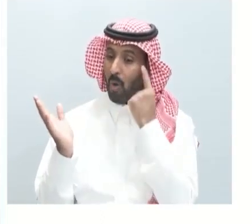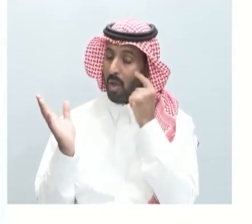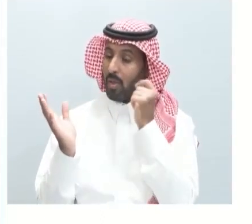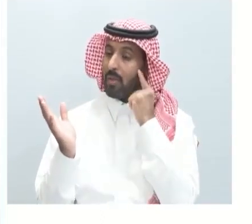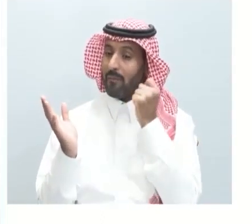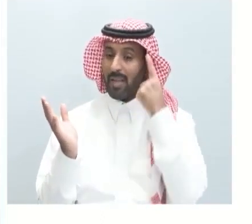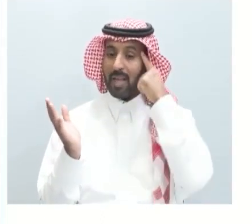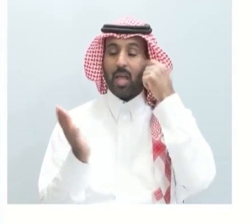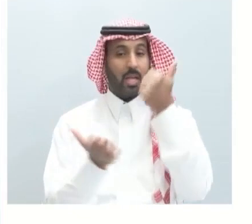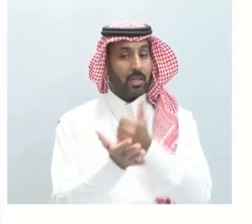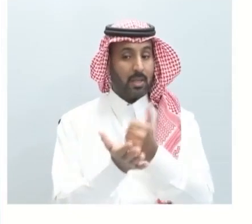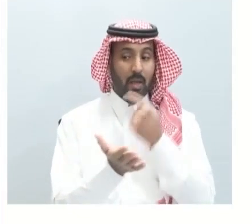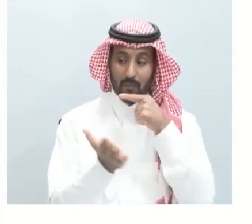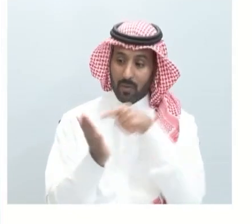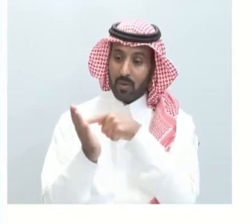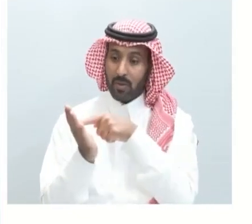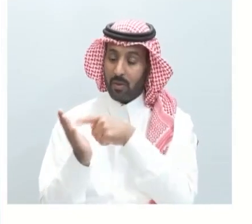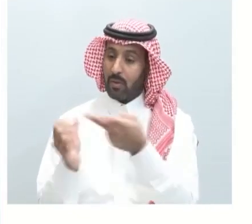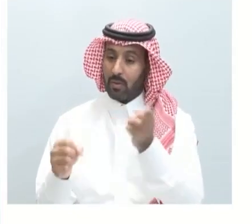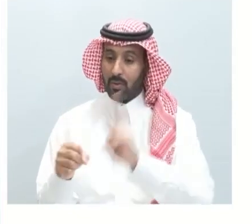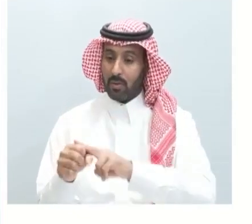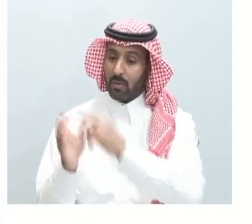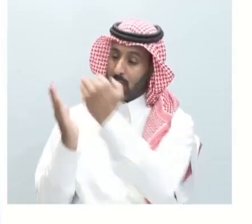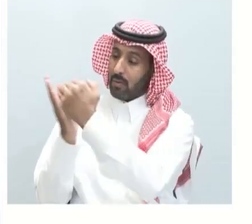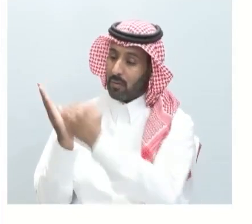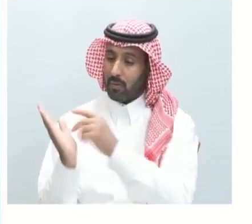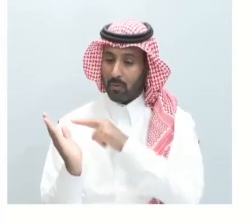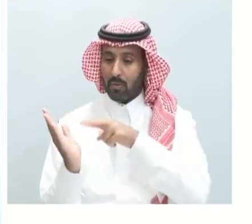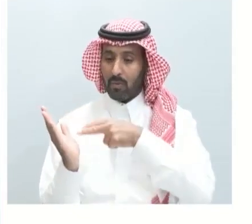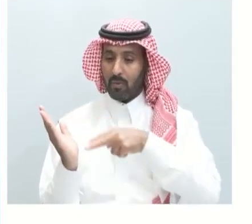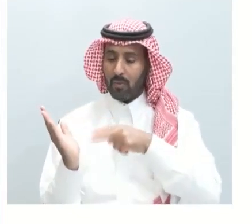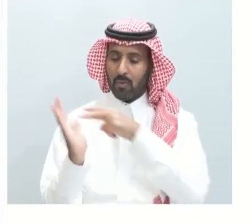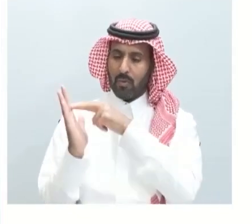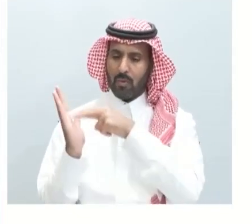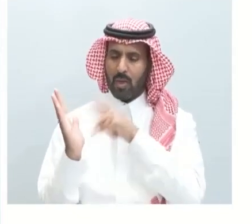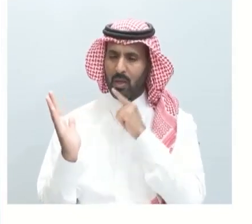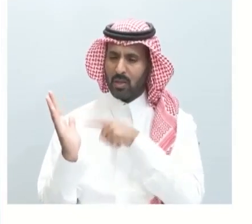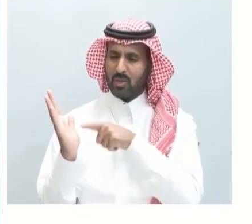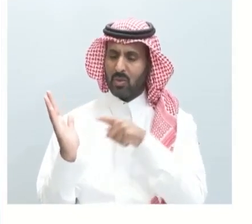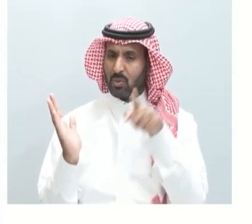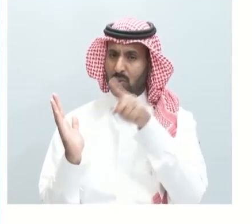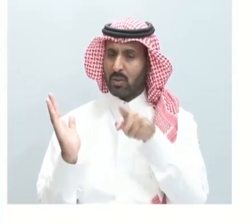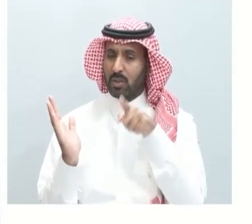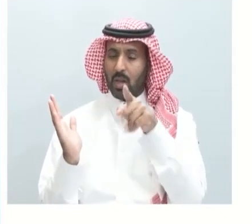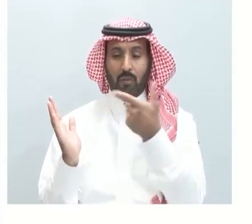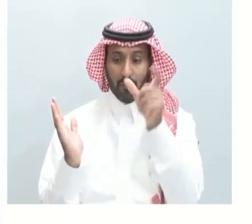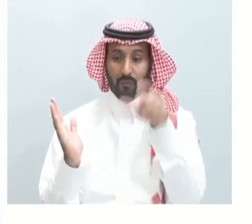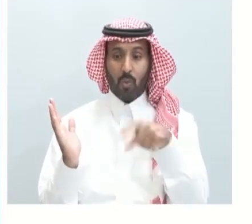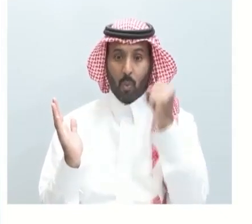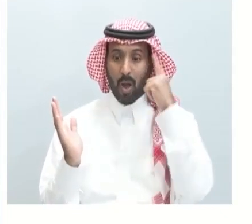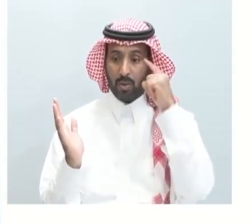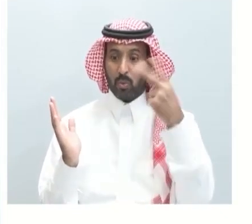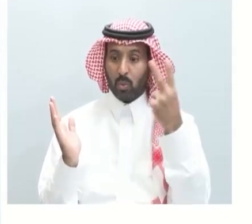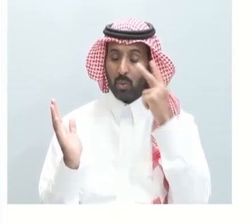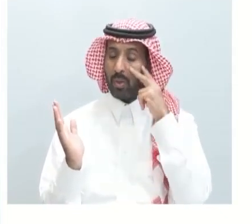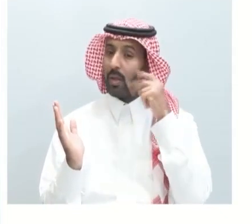main idea so you have to reread each paragraph to ask yourself does it have just one main idea or